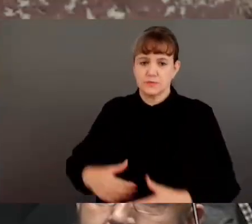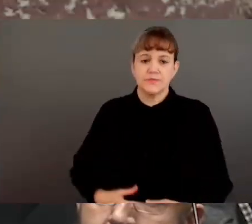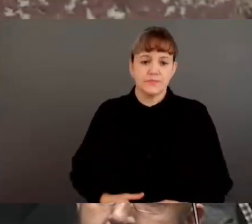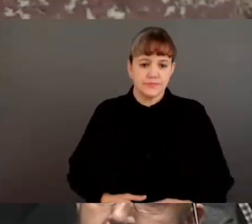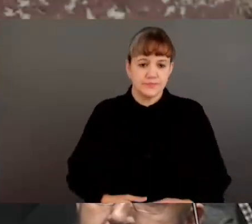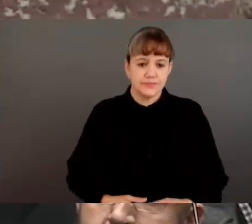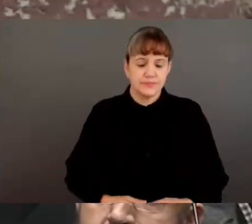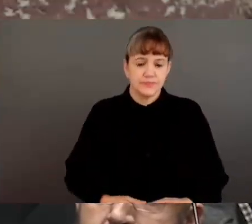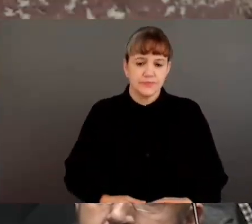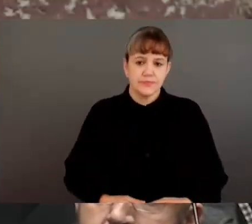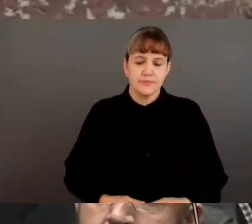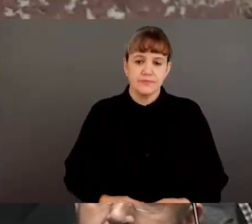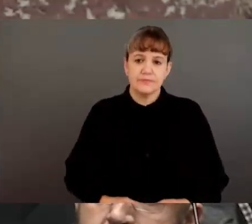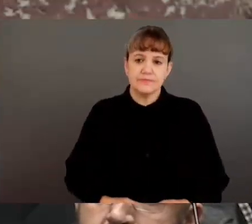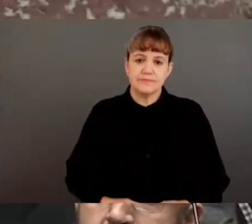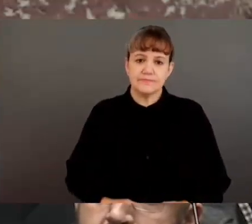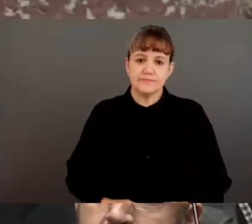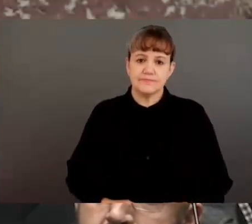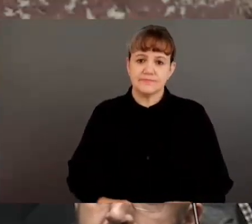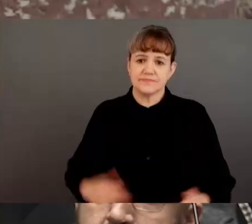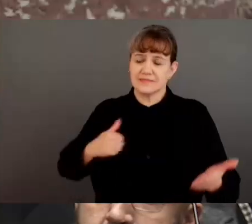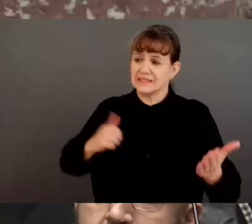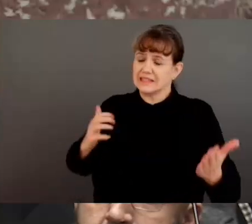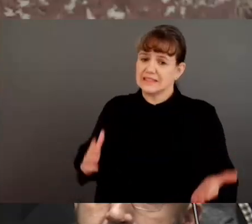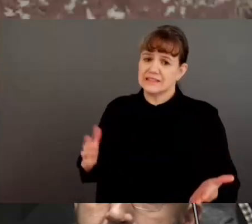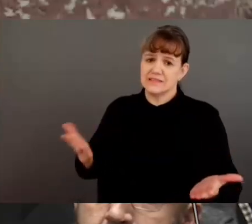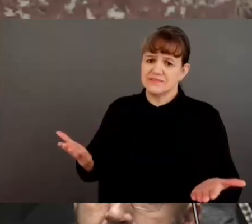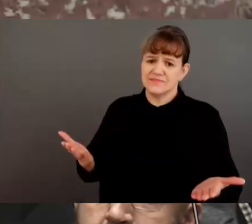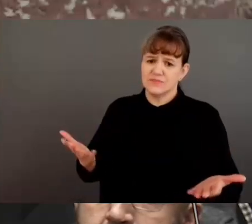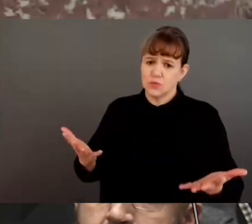Canadians don't just want to put an end to immigration. They want